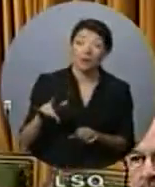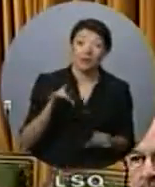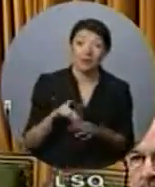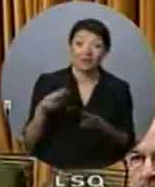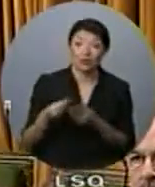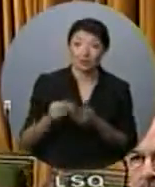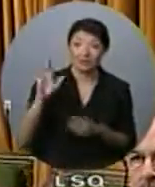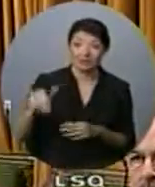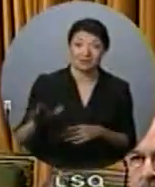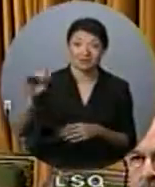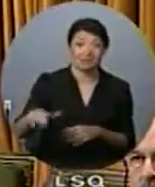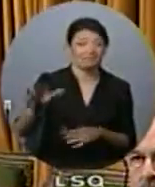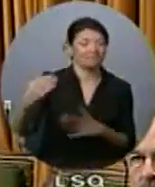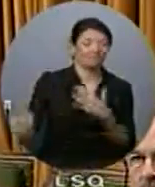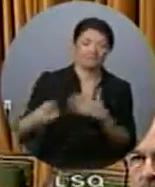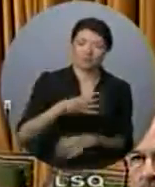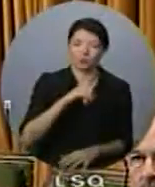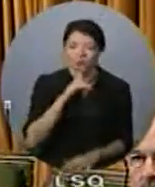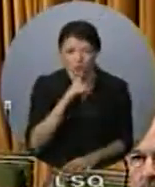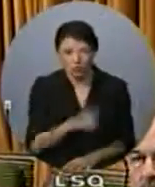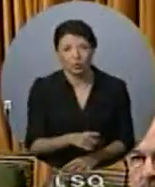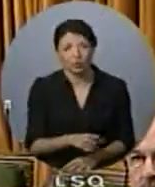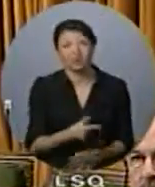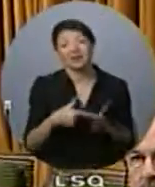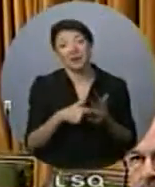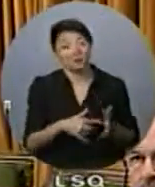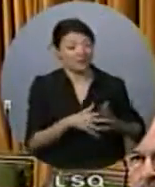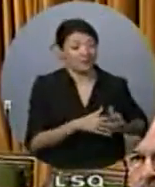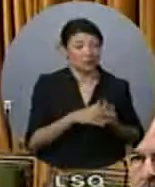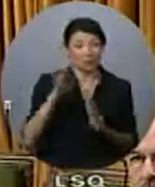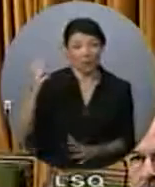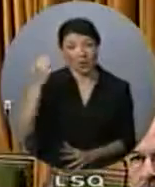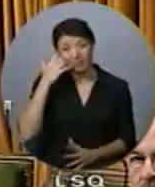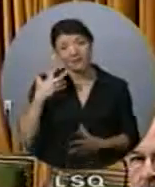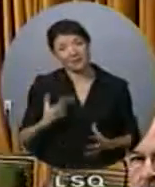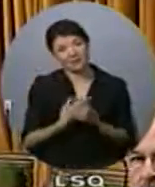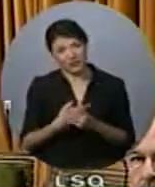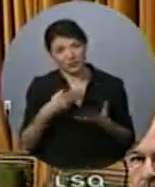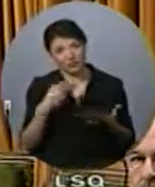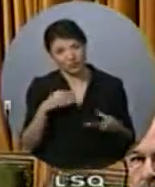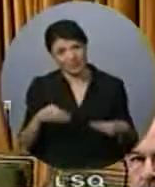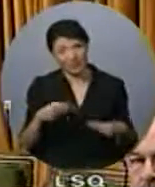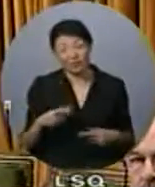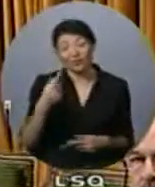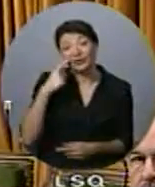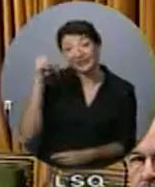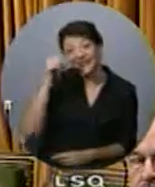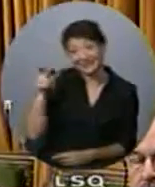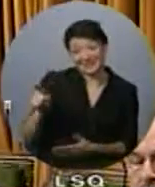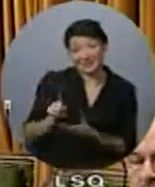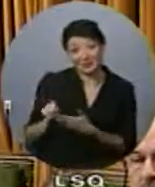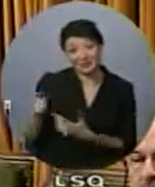partners Europe in the United States as witnessed by events this week in Greece the global economic recovery remains very fragile and